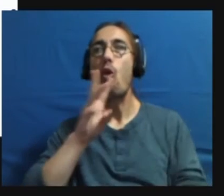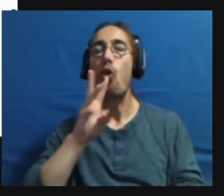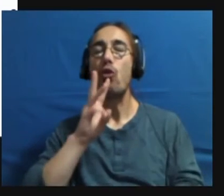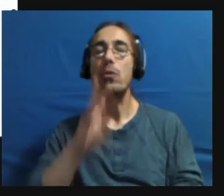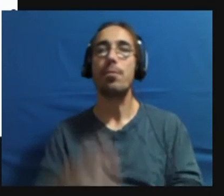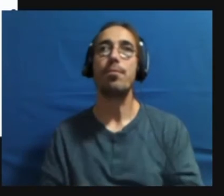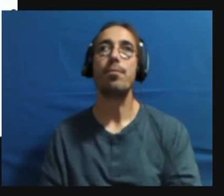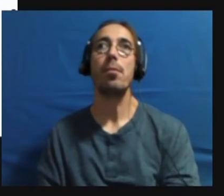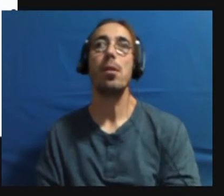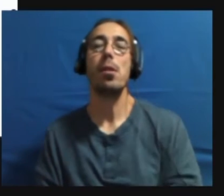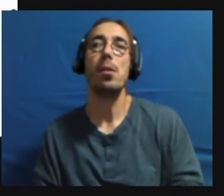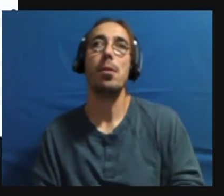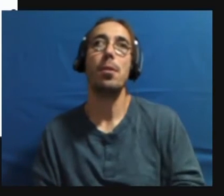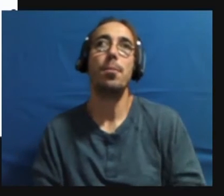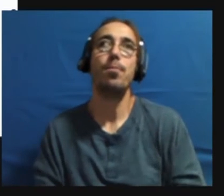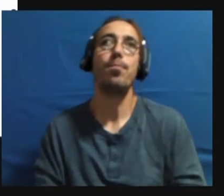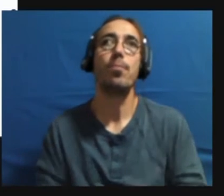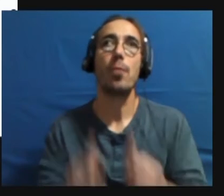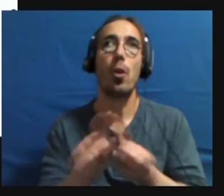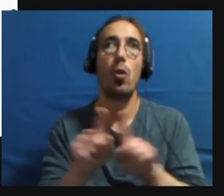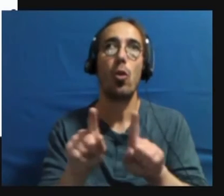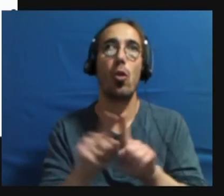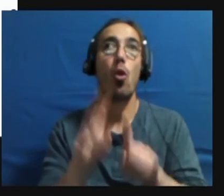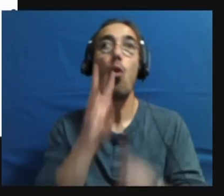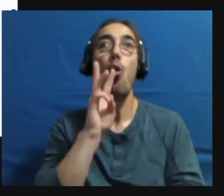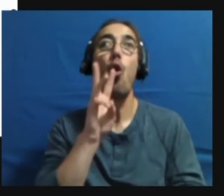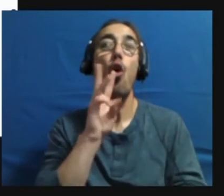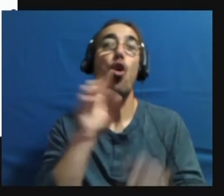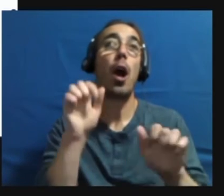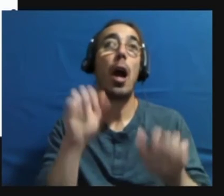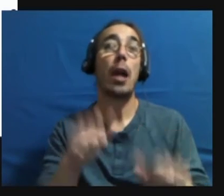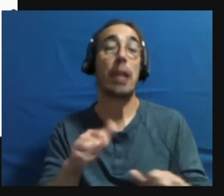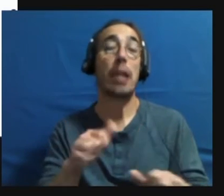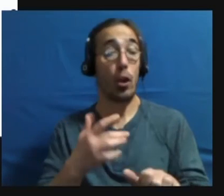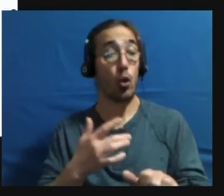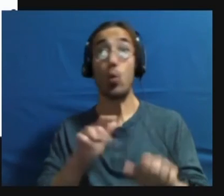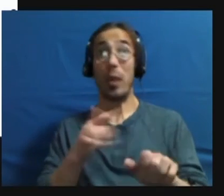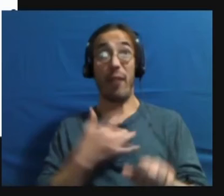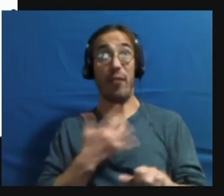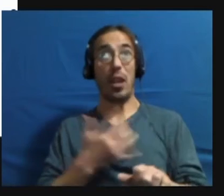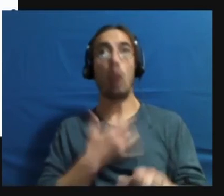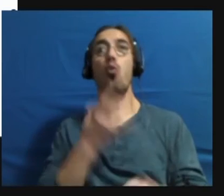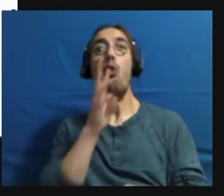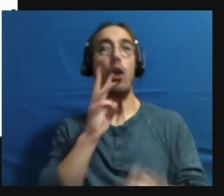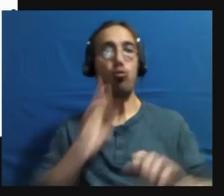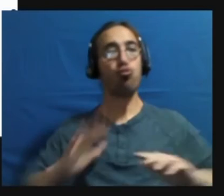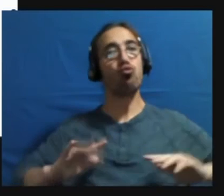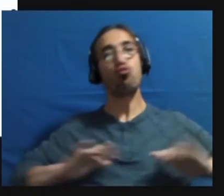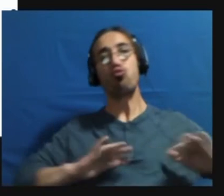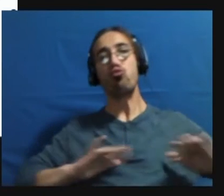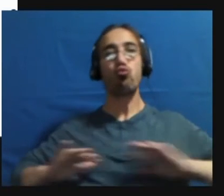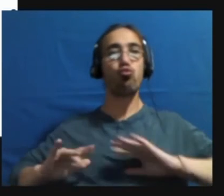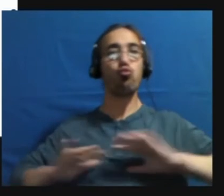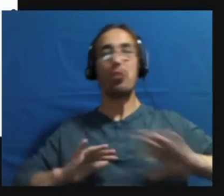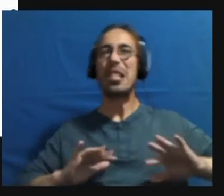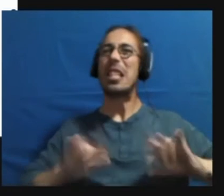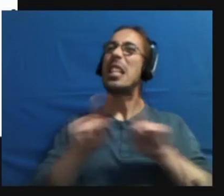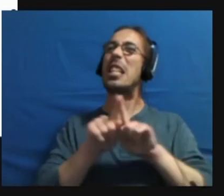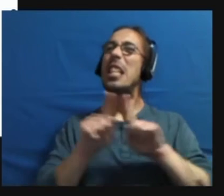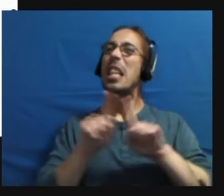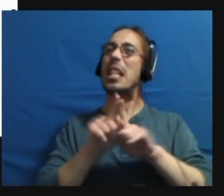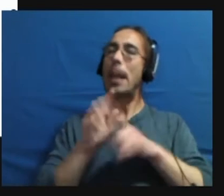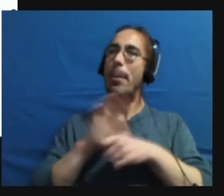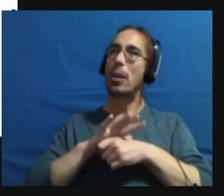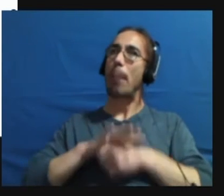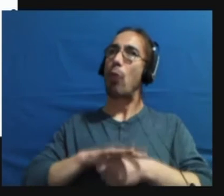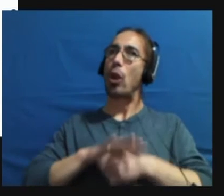And also, like, water can be like a tactile thing that's enjoyable, as well as a compression thing that's enjoyable when we're